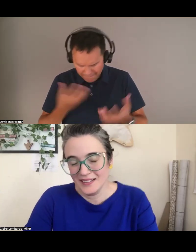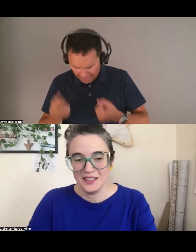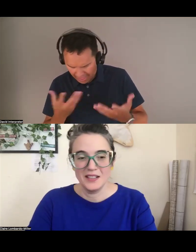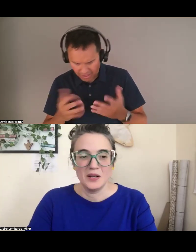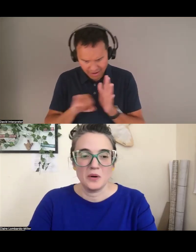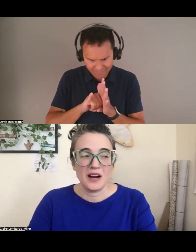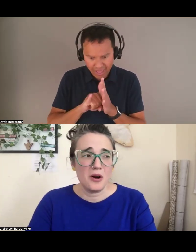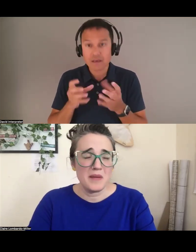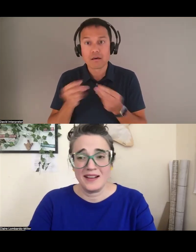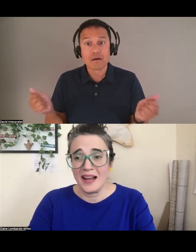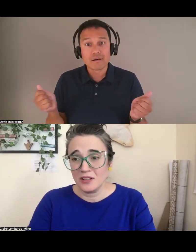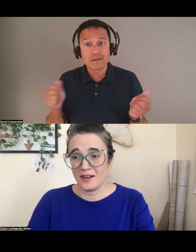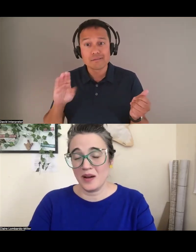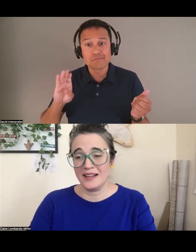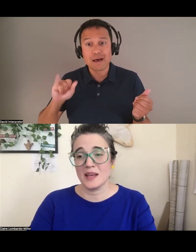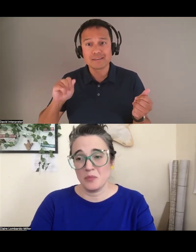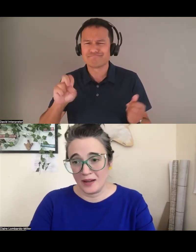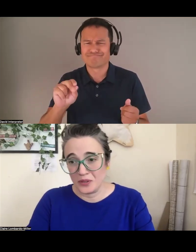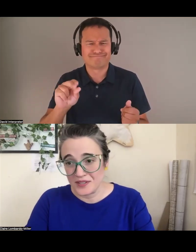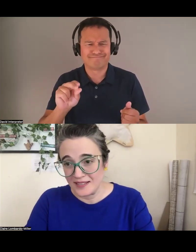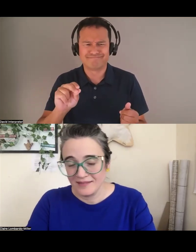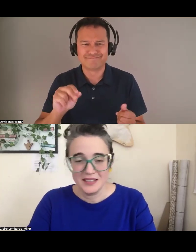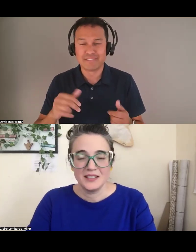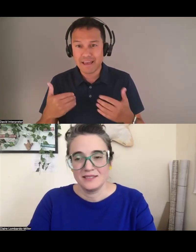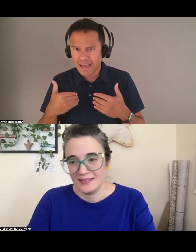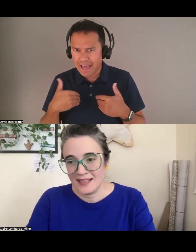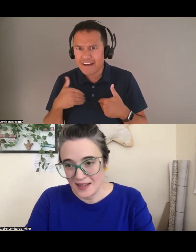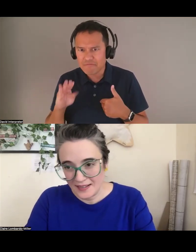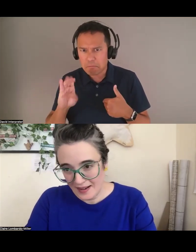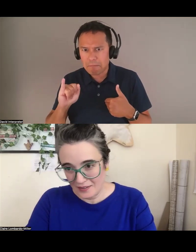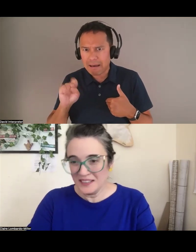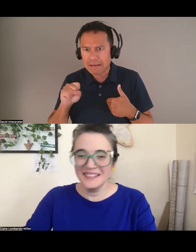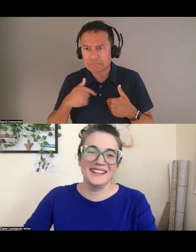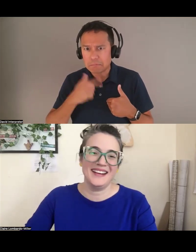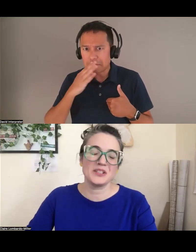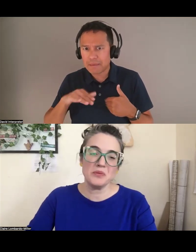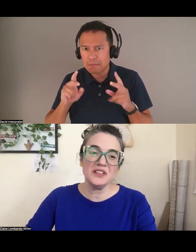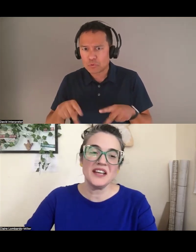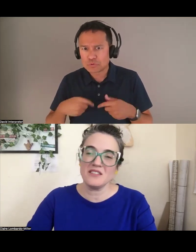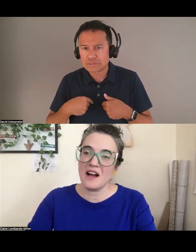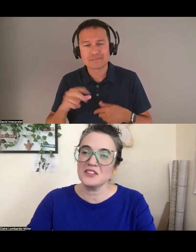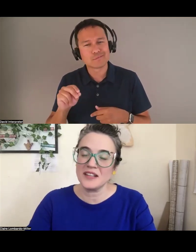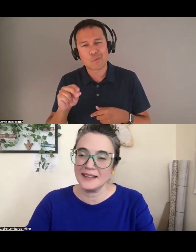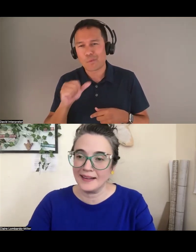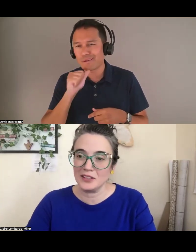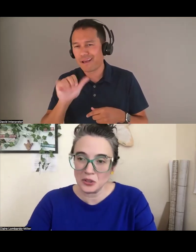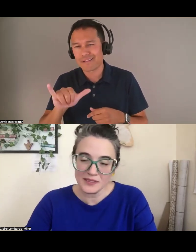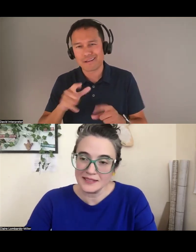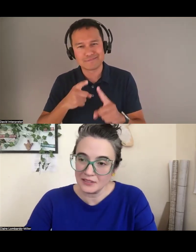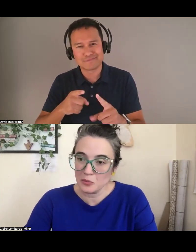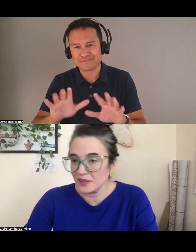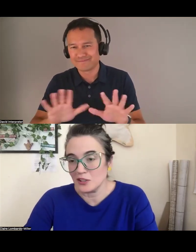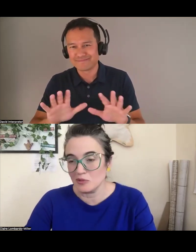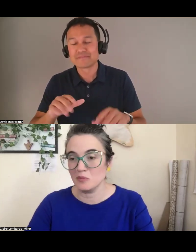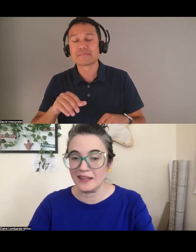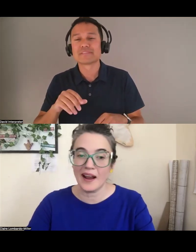thing. Or, oh man, I have a lot of bias. I'm a bad person. That's not it either. It's really acknowledging that you, as a